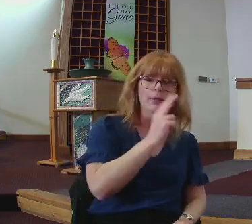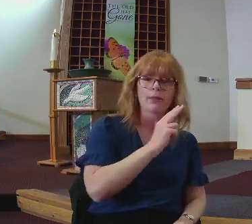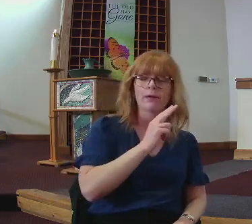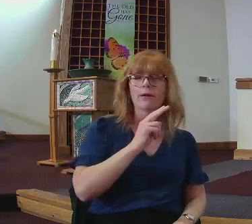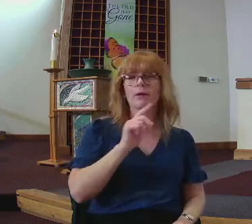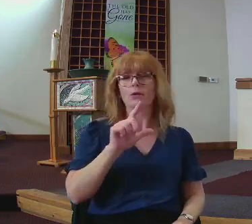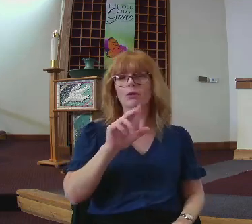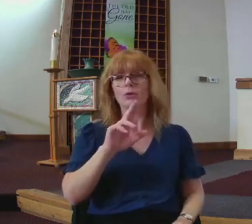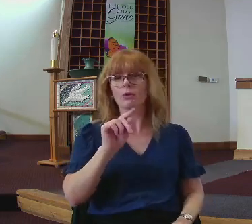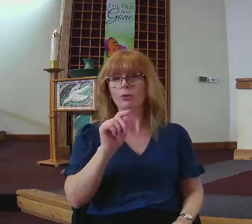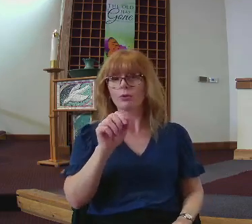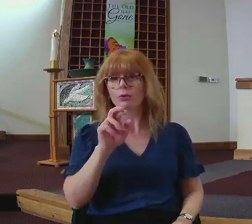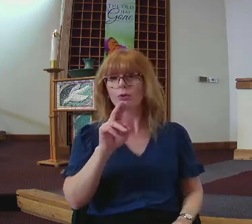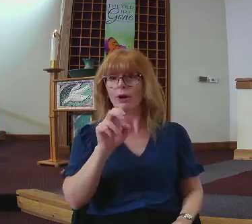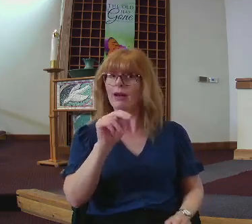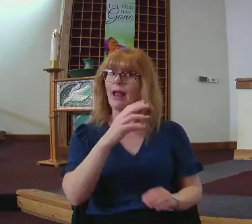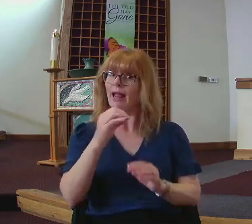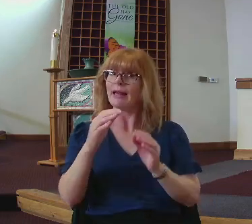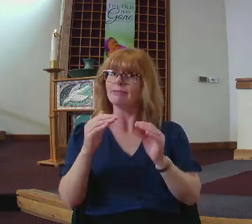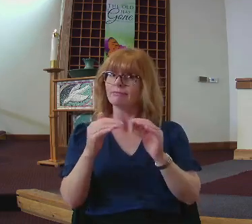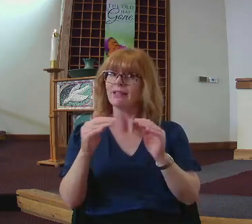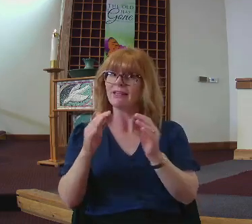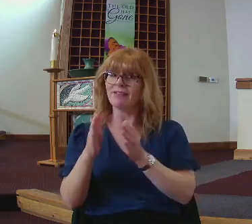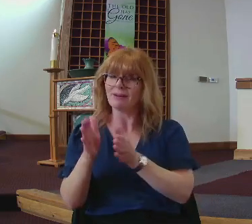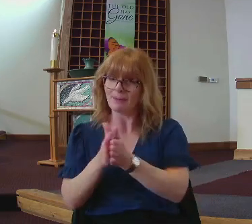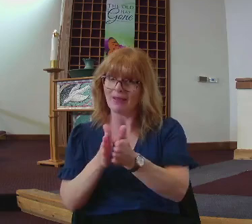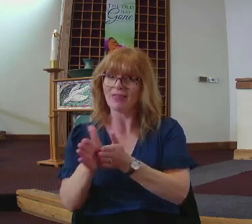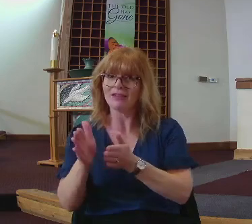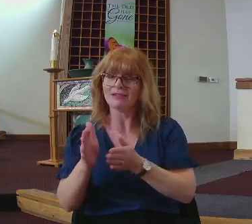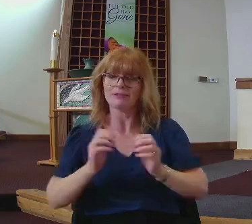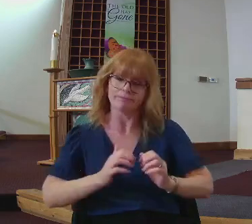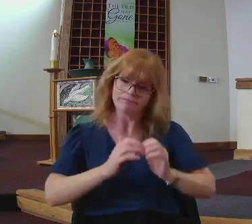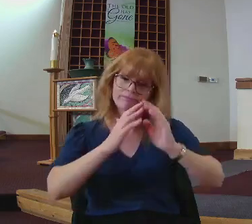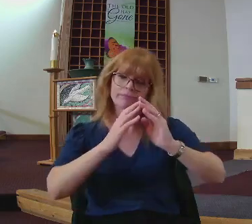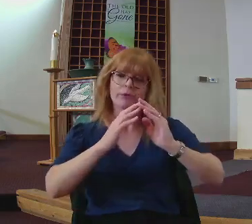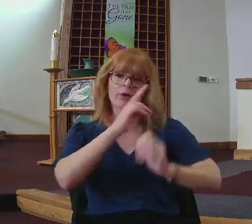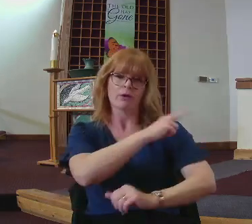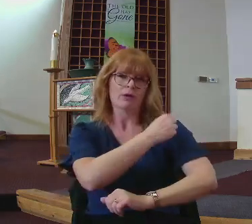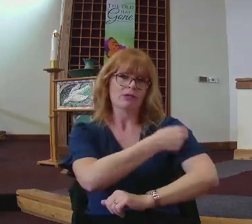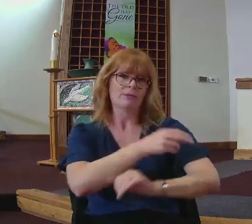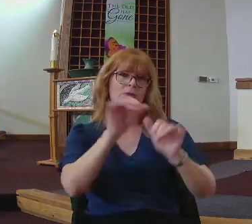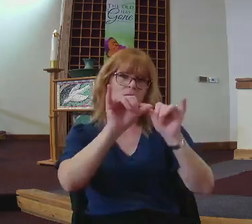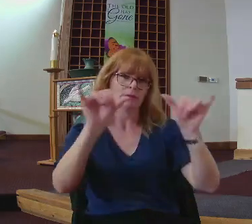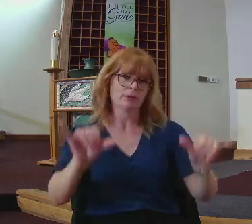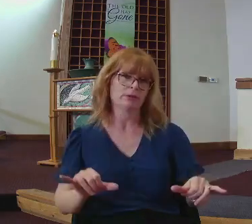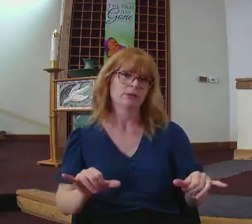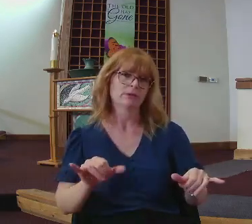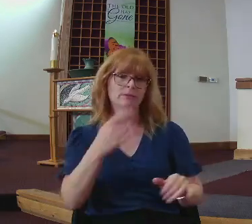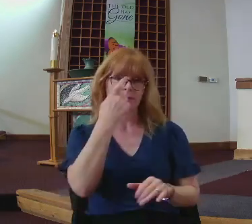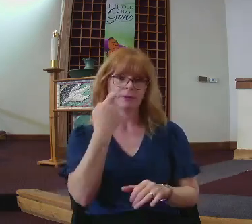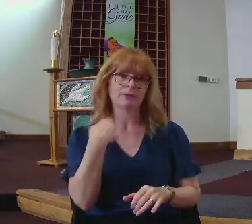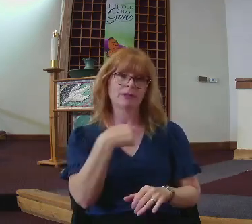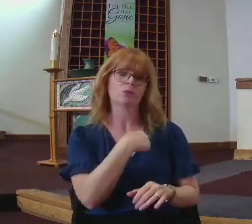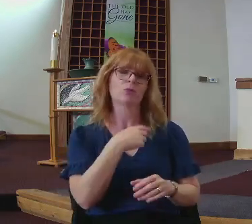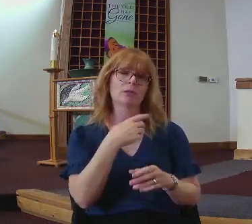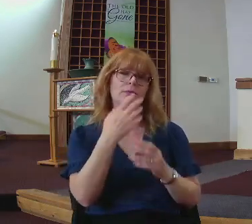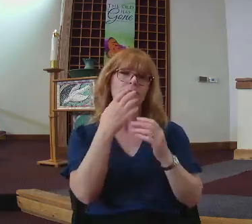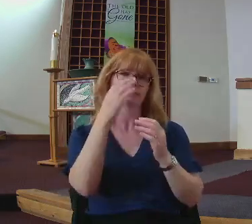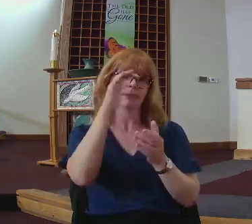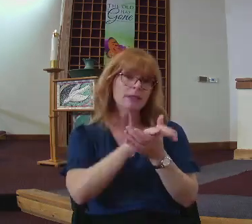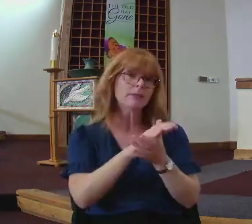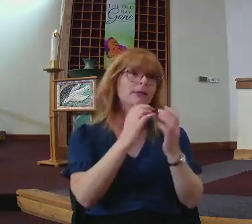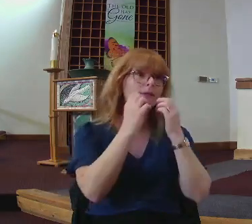yes, even Methodists have established hospital systems because we believe that caring for people